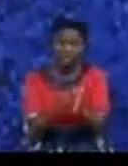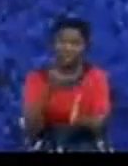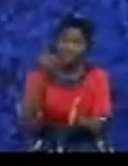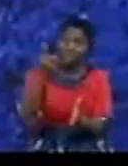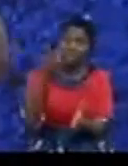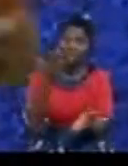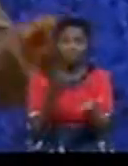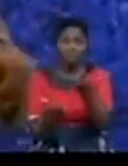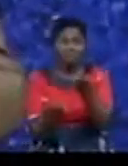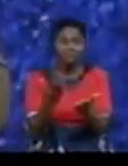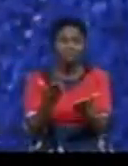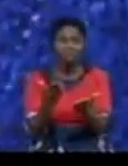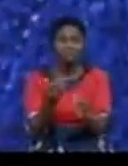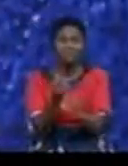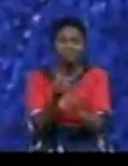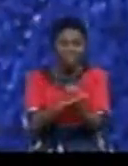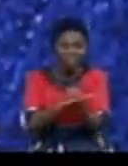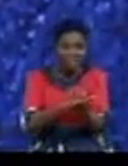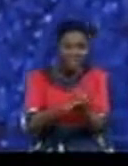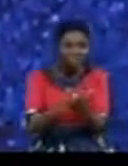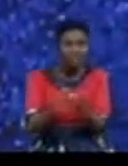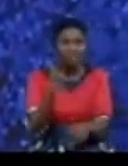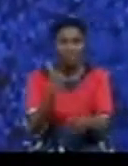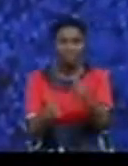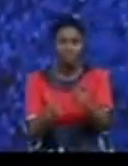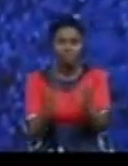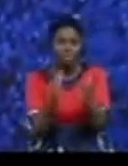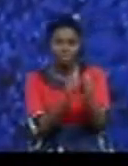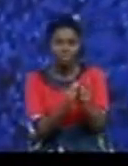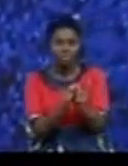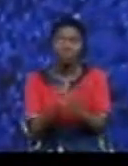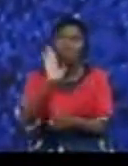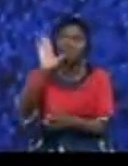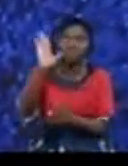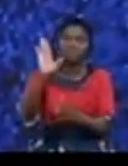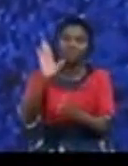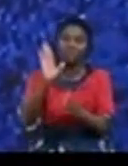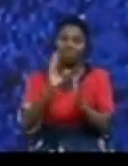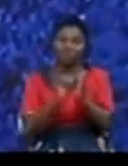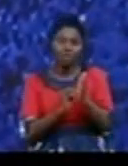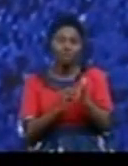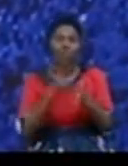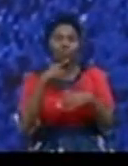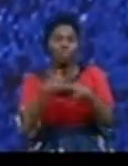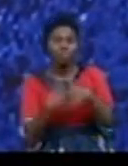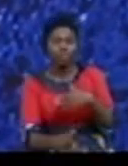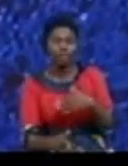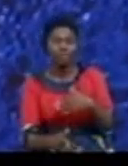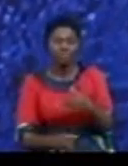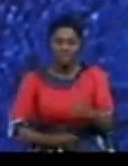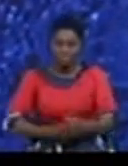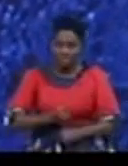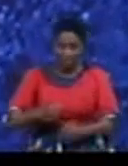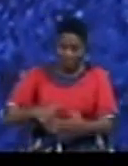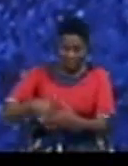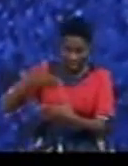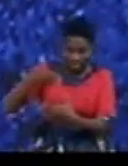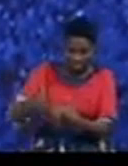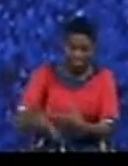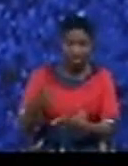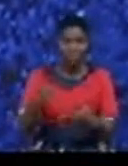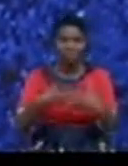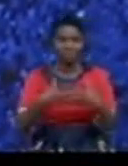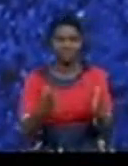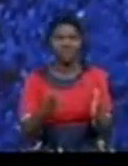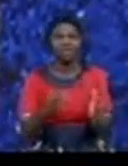people with his own blood, suffered without the gate, is provided already. Look at verse